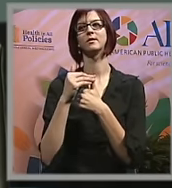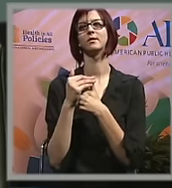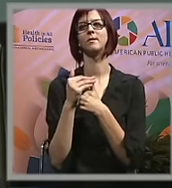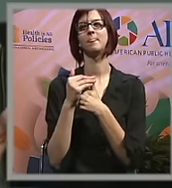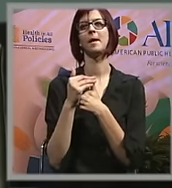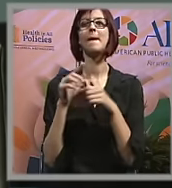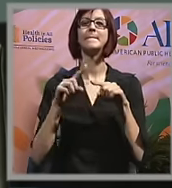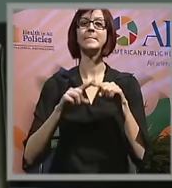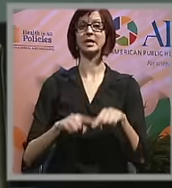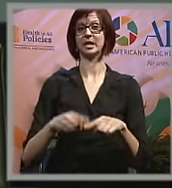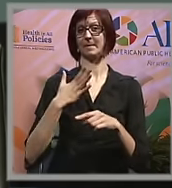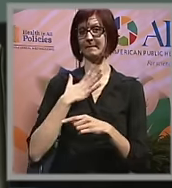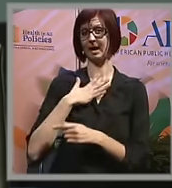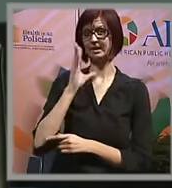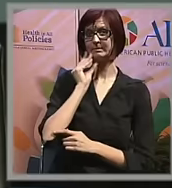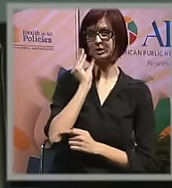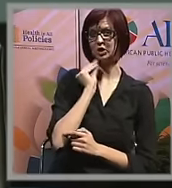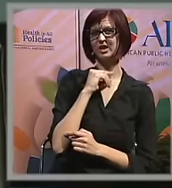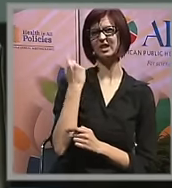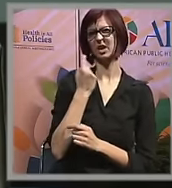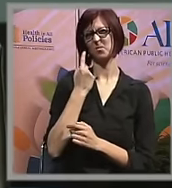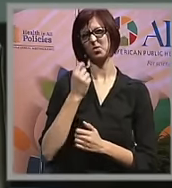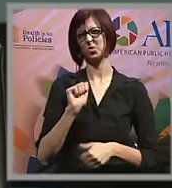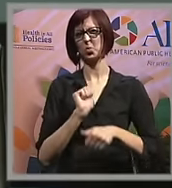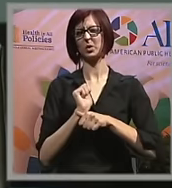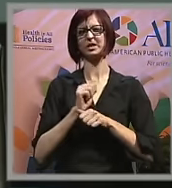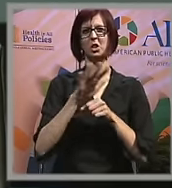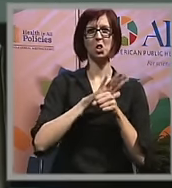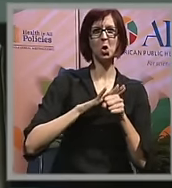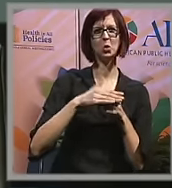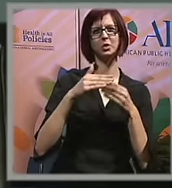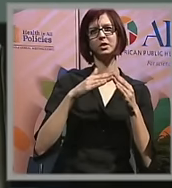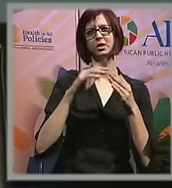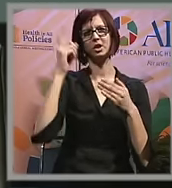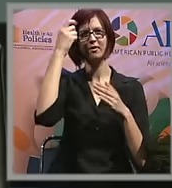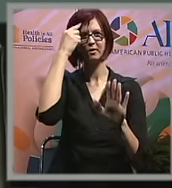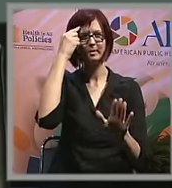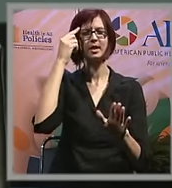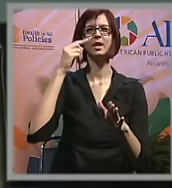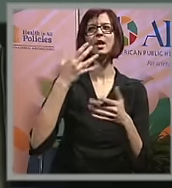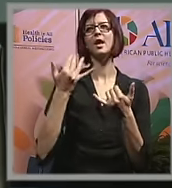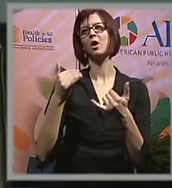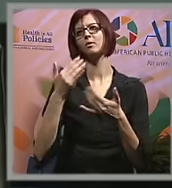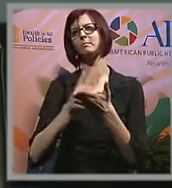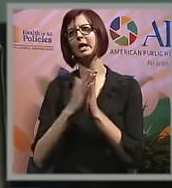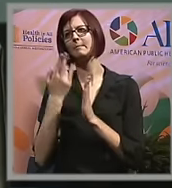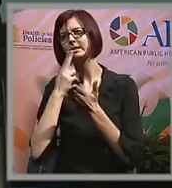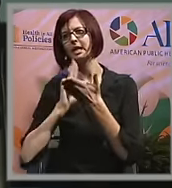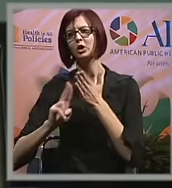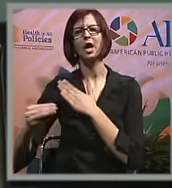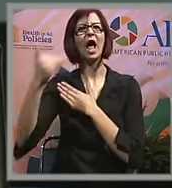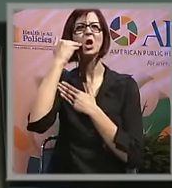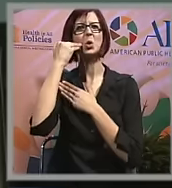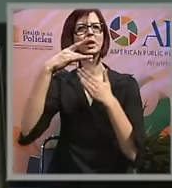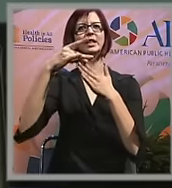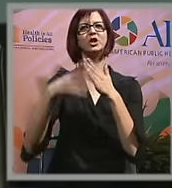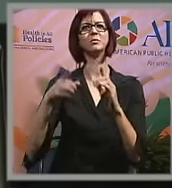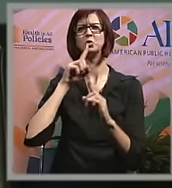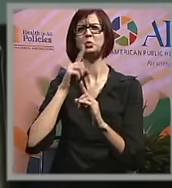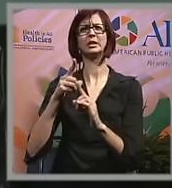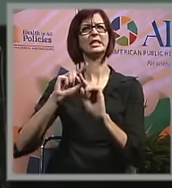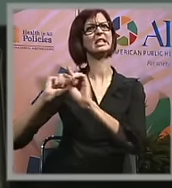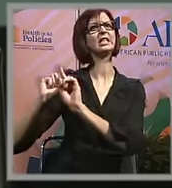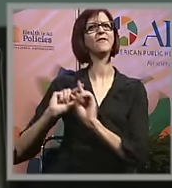and based on my experience as somebody that was in local government and then was mayor, now HUD secretary, I know, you know, leadership is so varied in